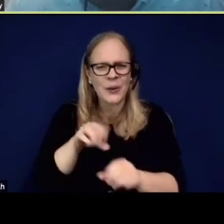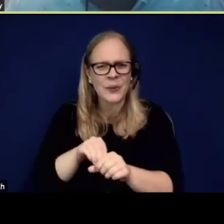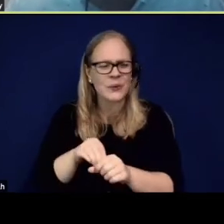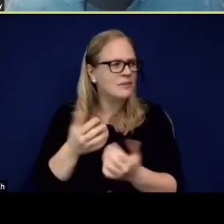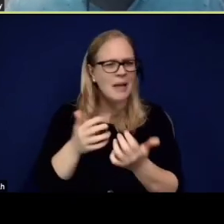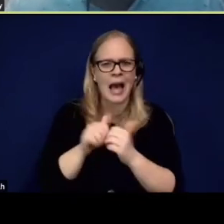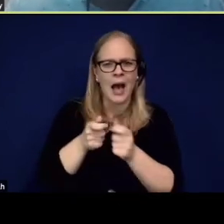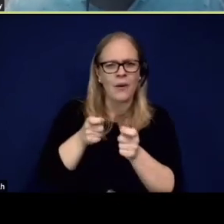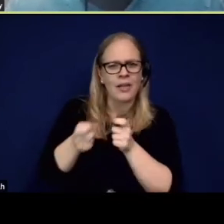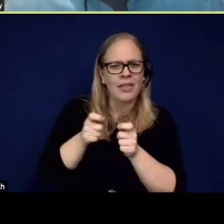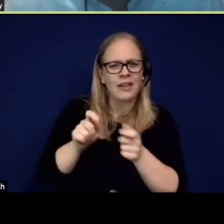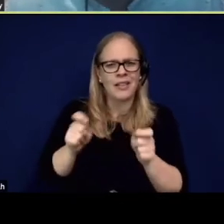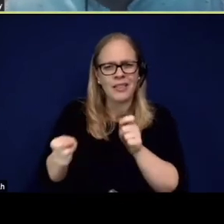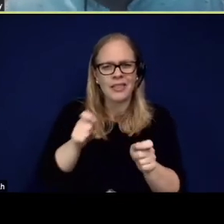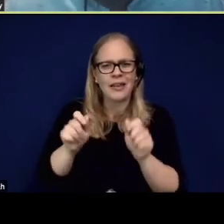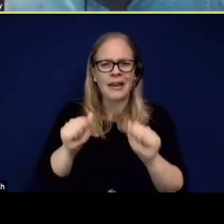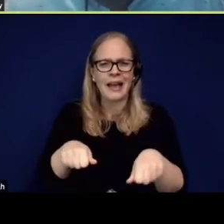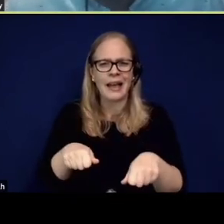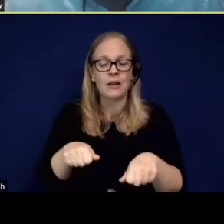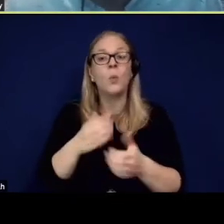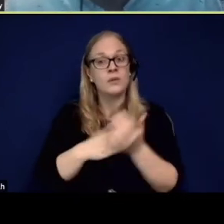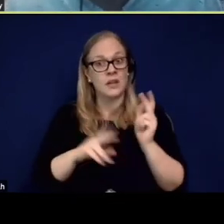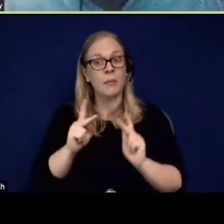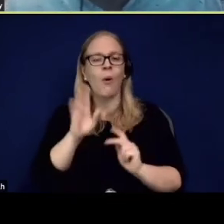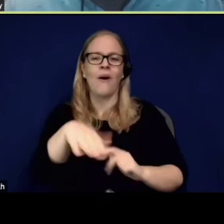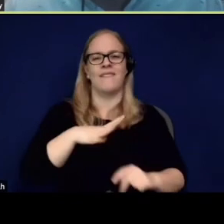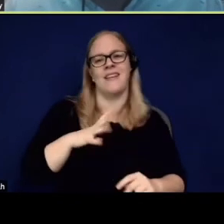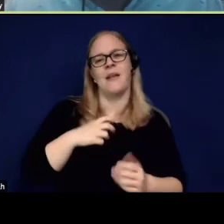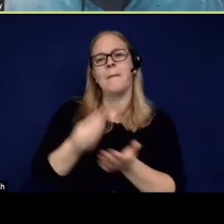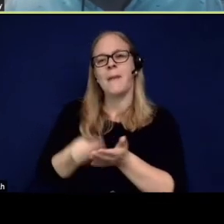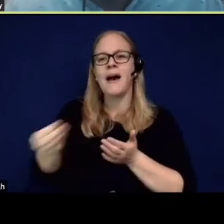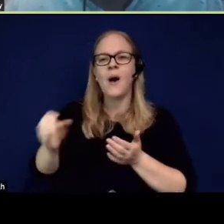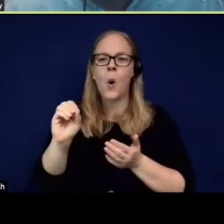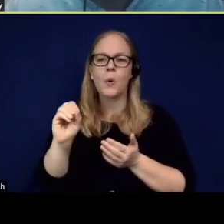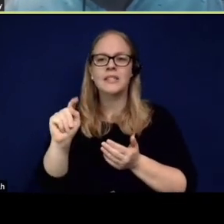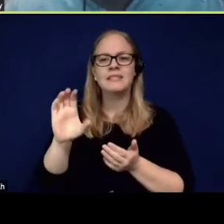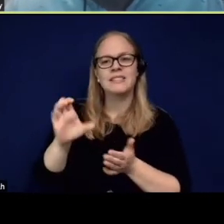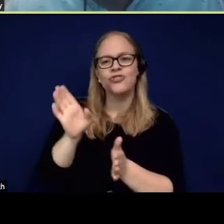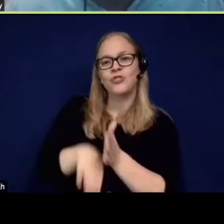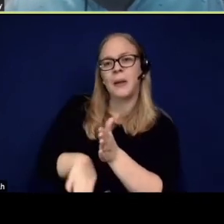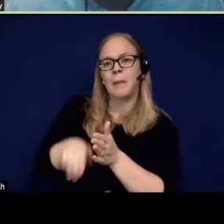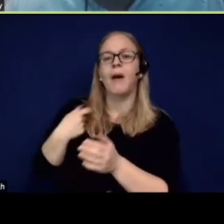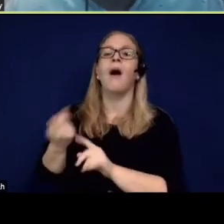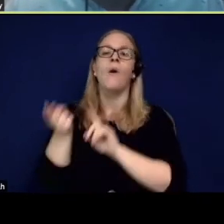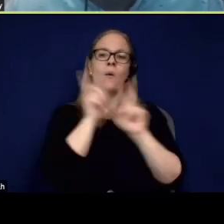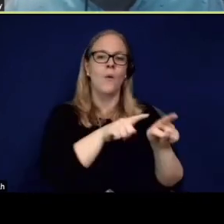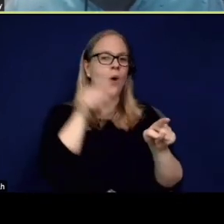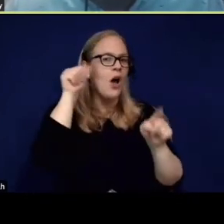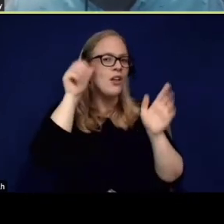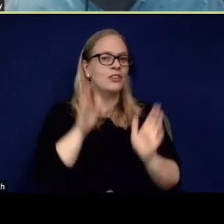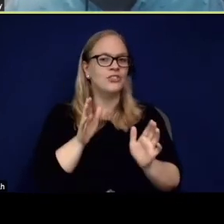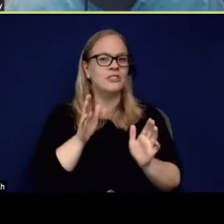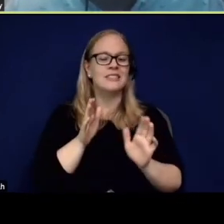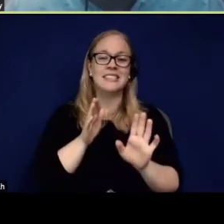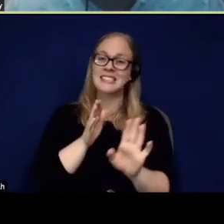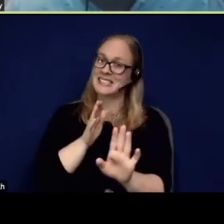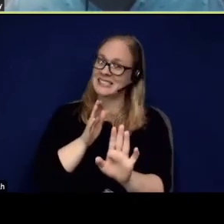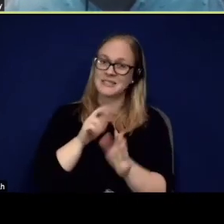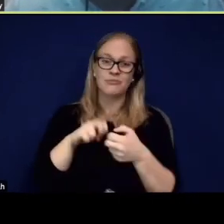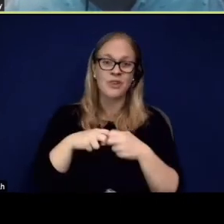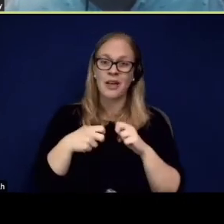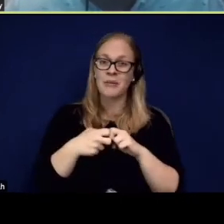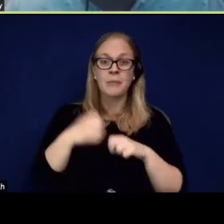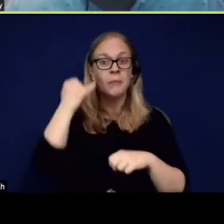think, oh, I'll just buy them, then I'll go to the audiologist. That way I can save money. However, the problem is, unless the audiologist somehow carries